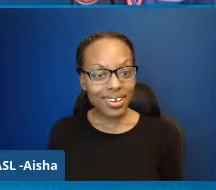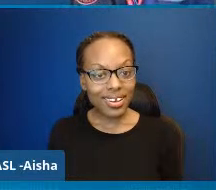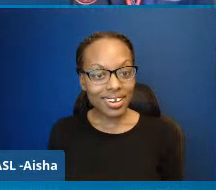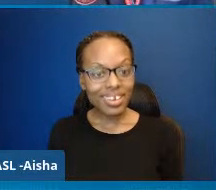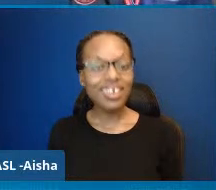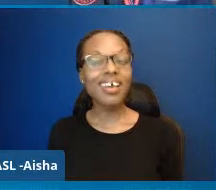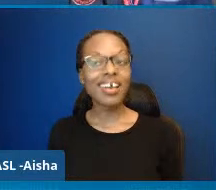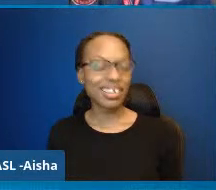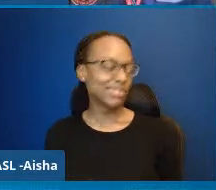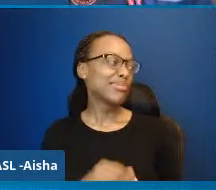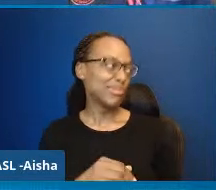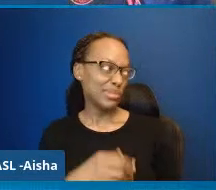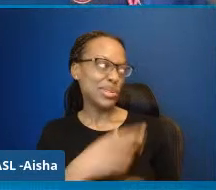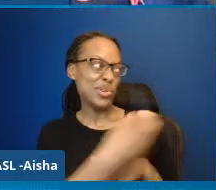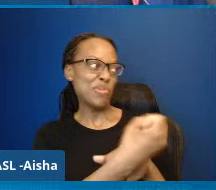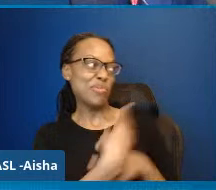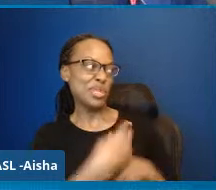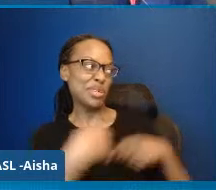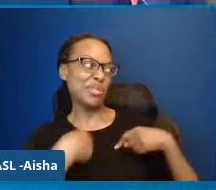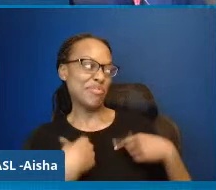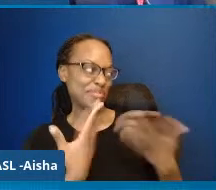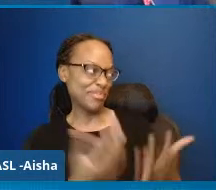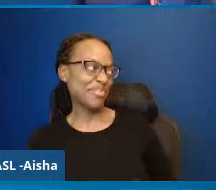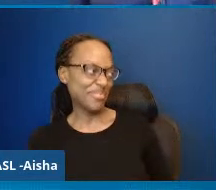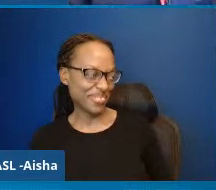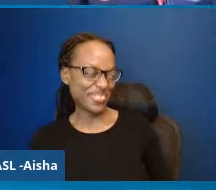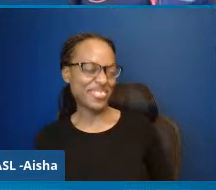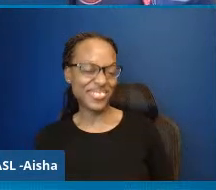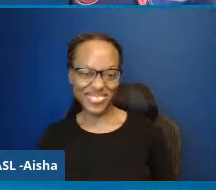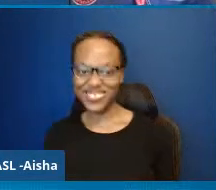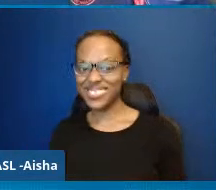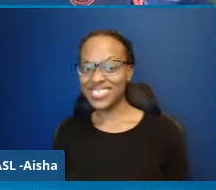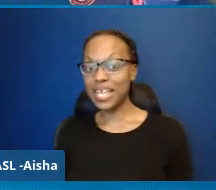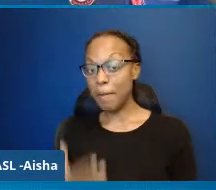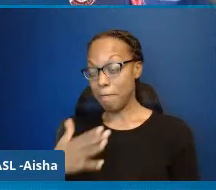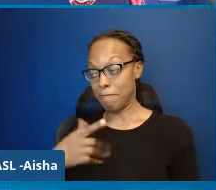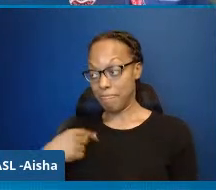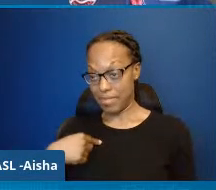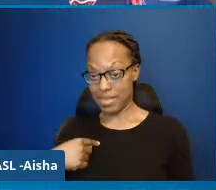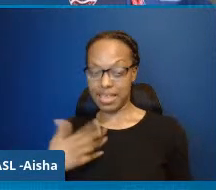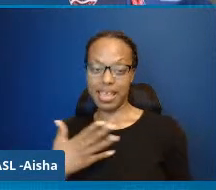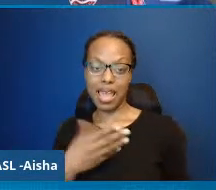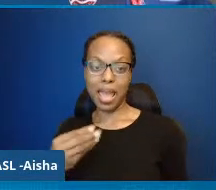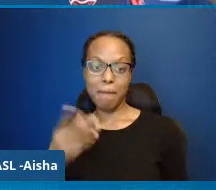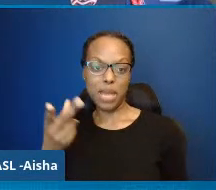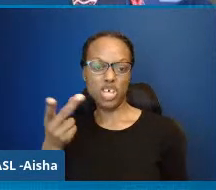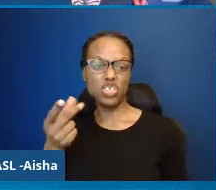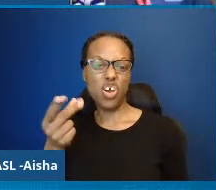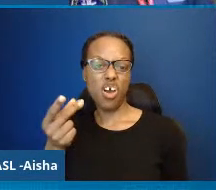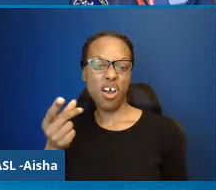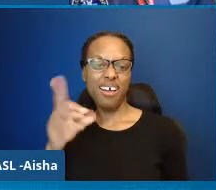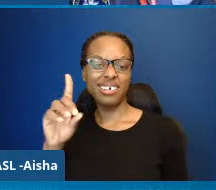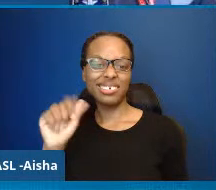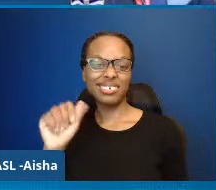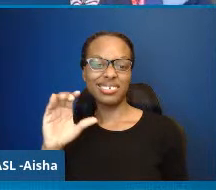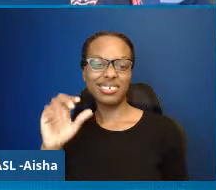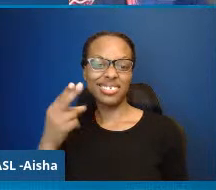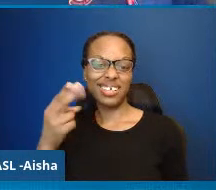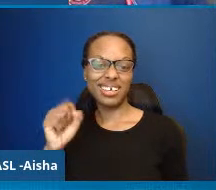Much better. Oh, no, that's good. All right, well, the Dachshund and I have calculated the winner, and we have